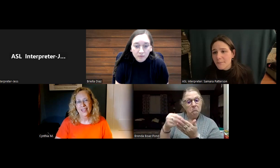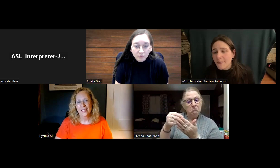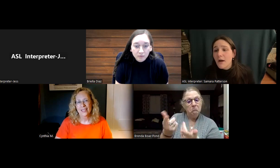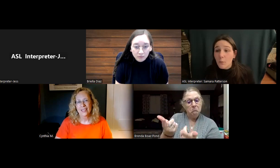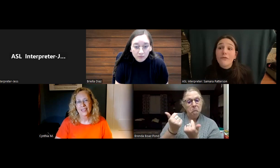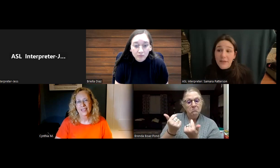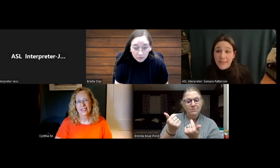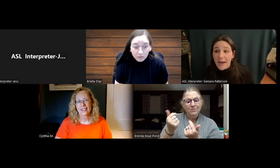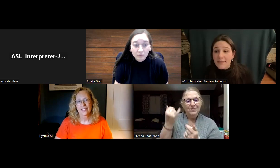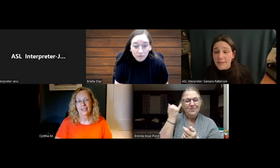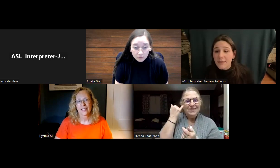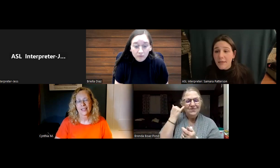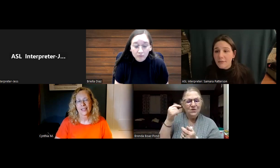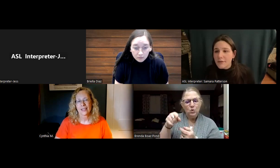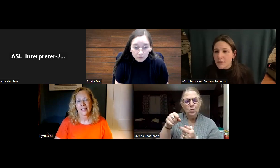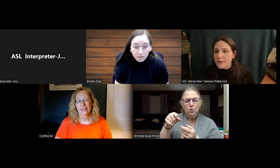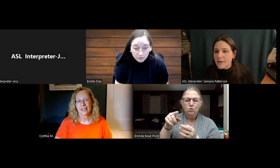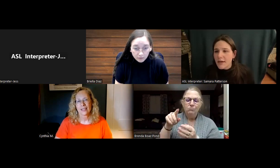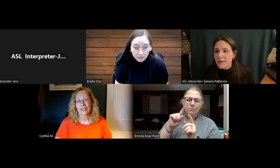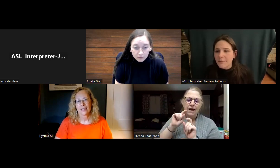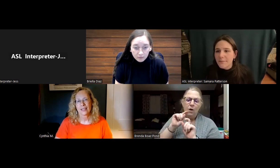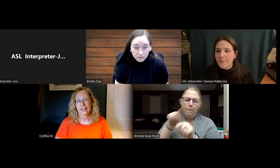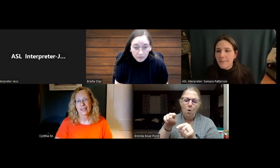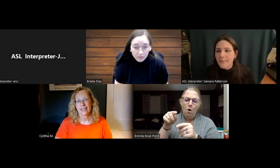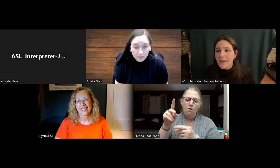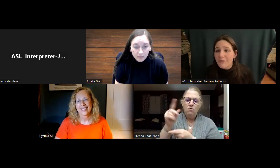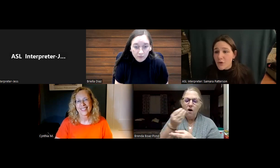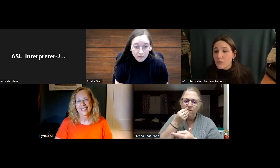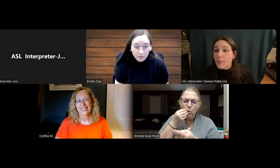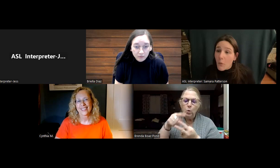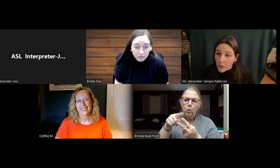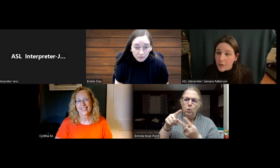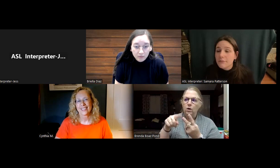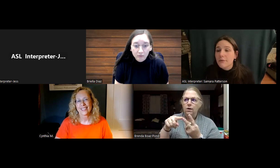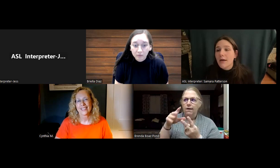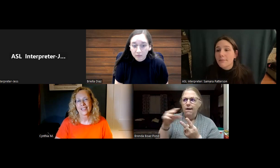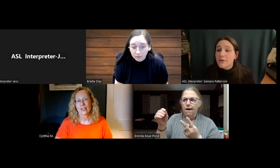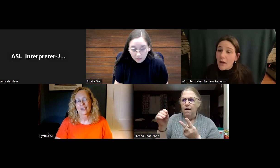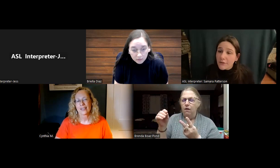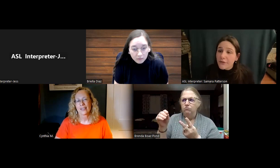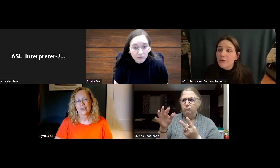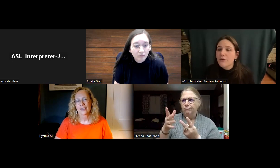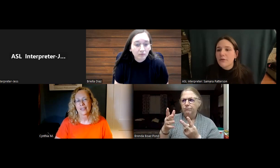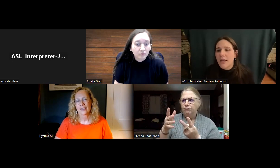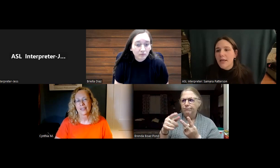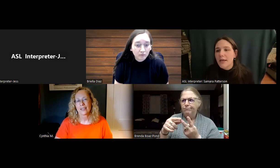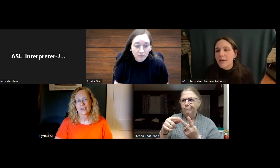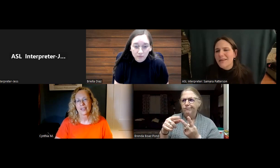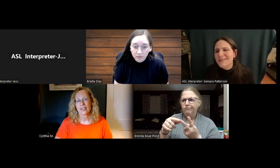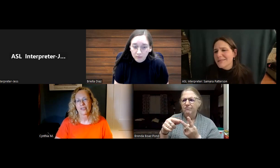me for the tax returns. If you report dog